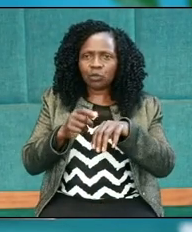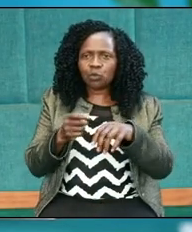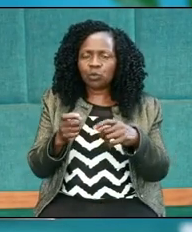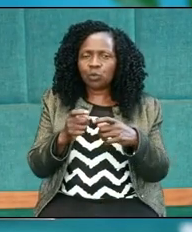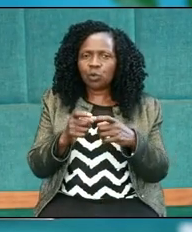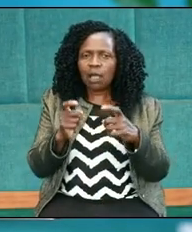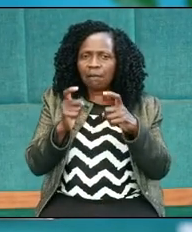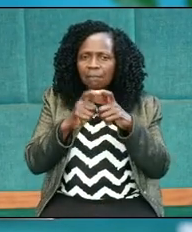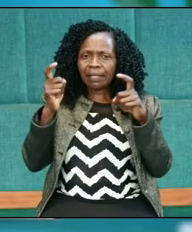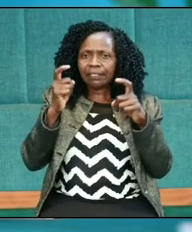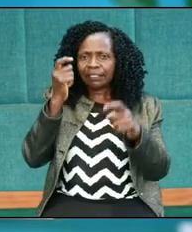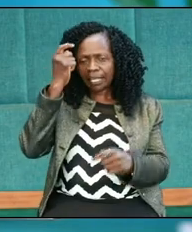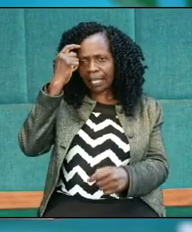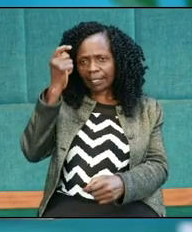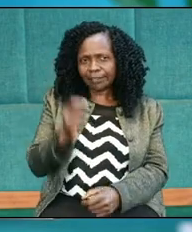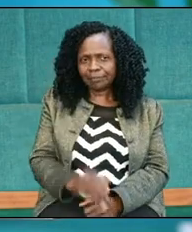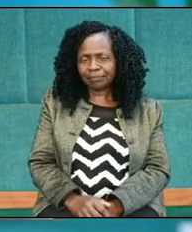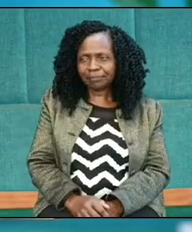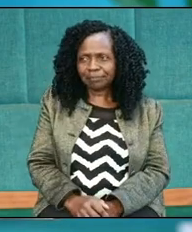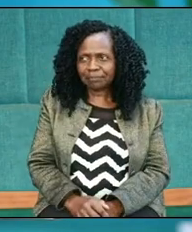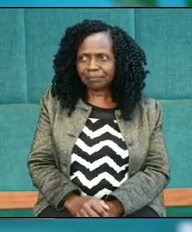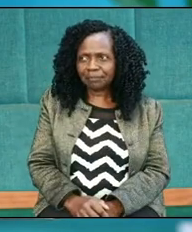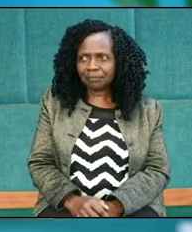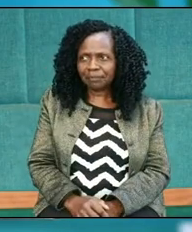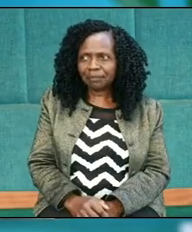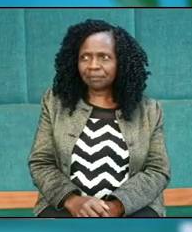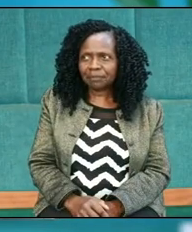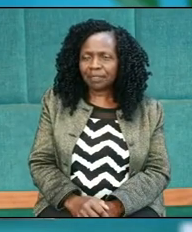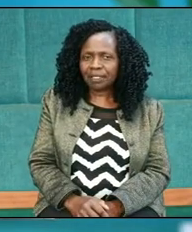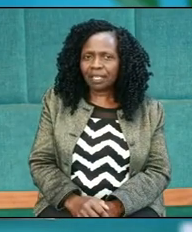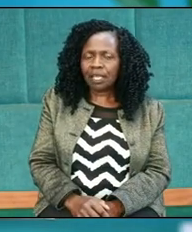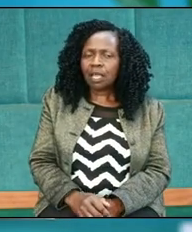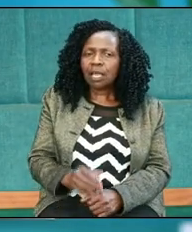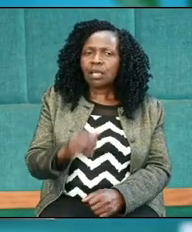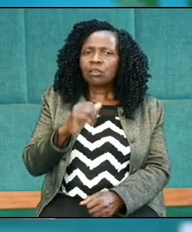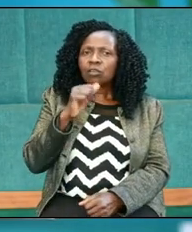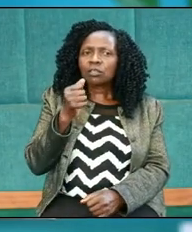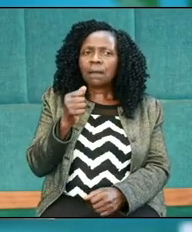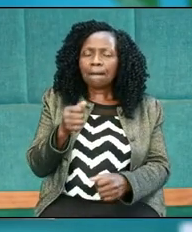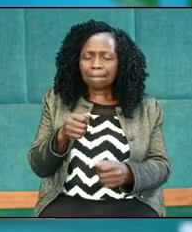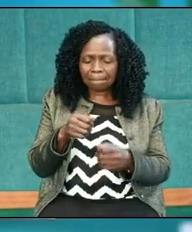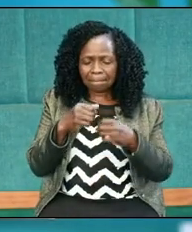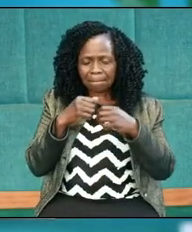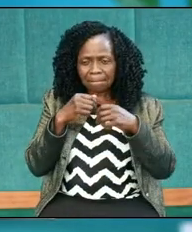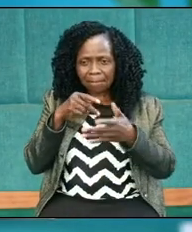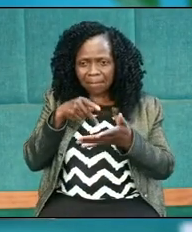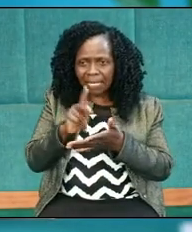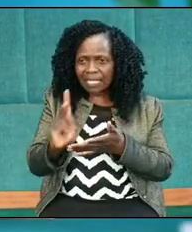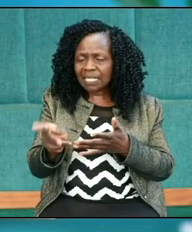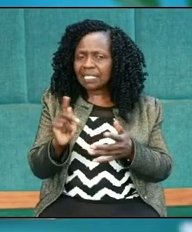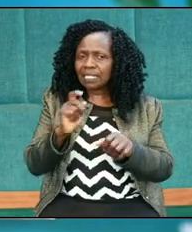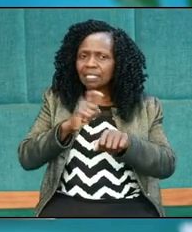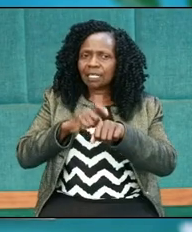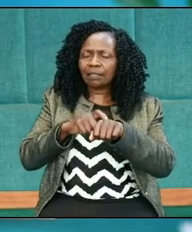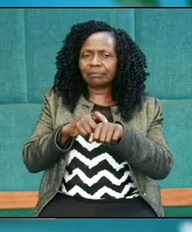bags and you would tell me what is there. Instead of carrying those things, please take time, 10 minutes, go to a corner